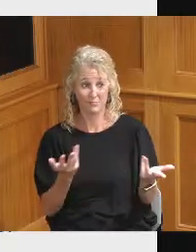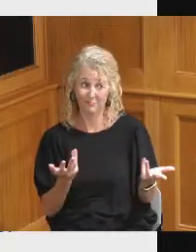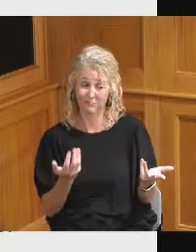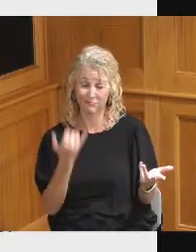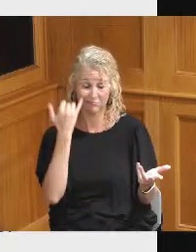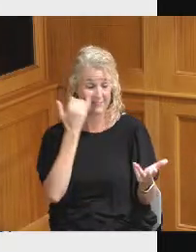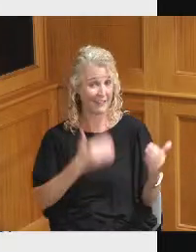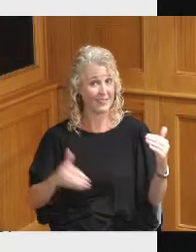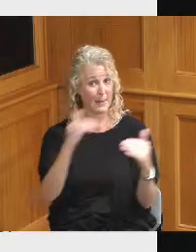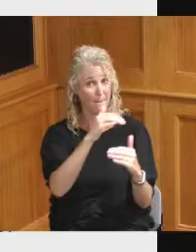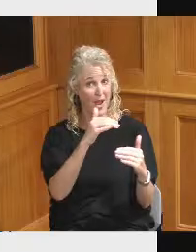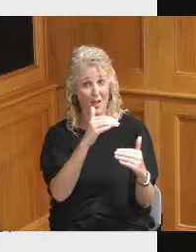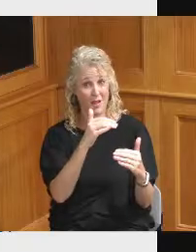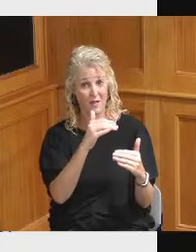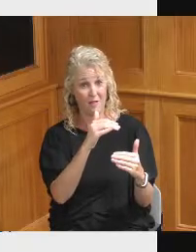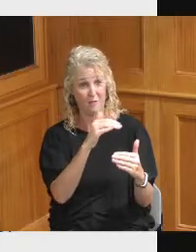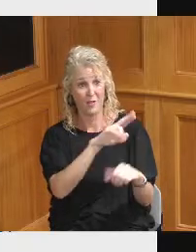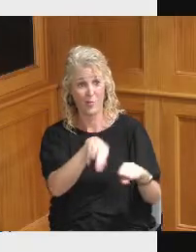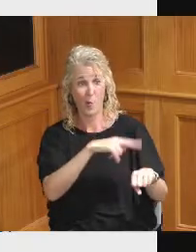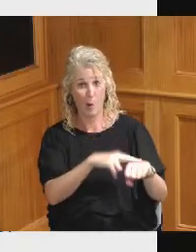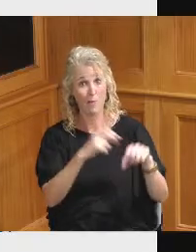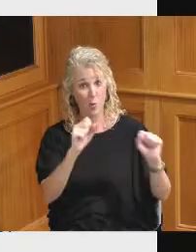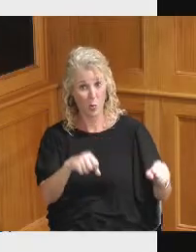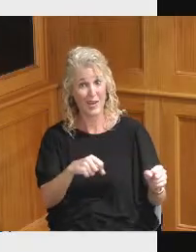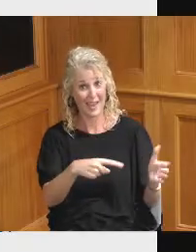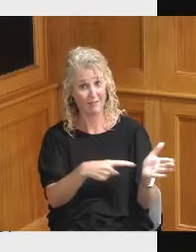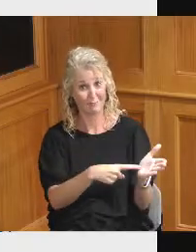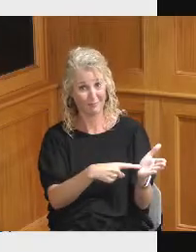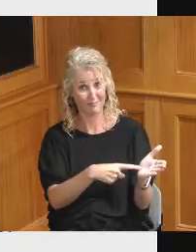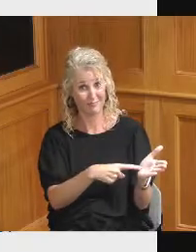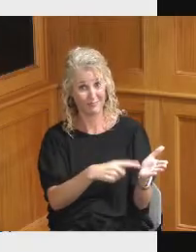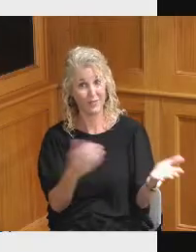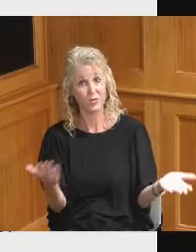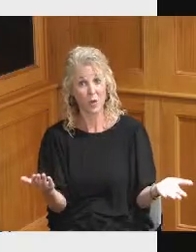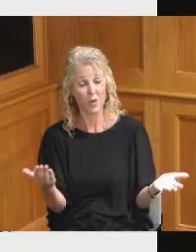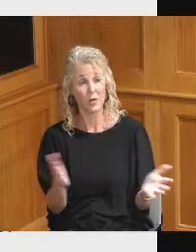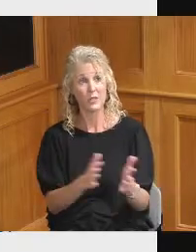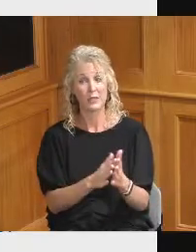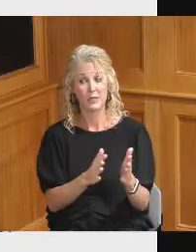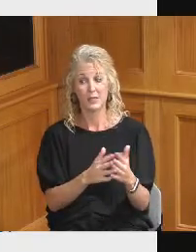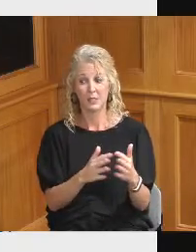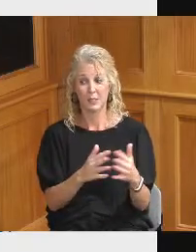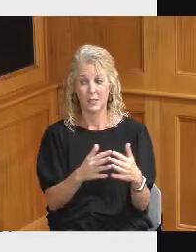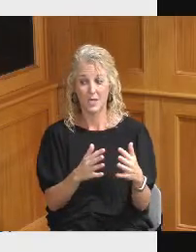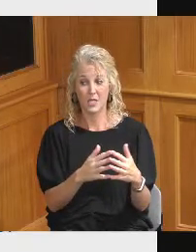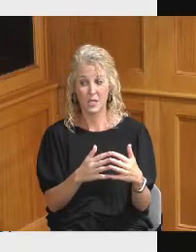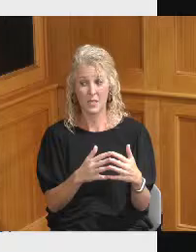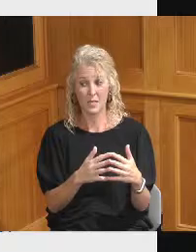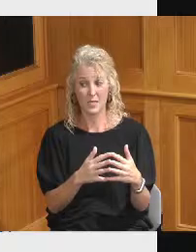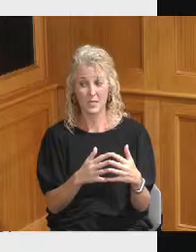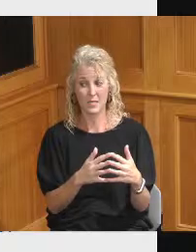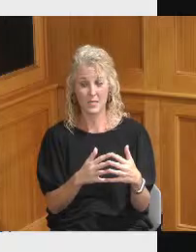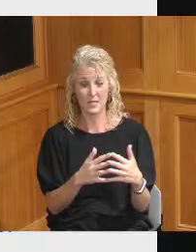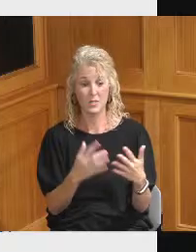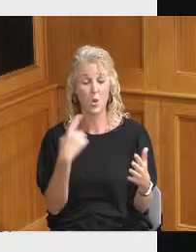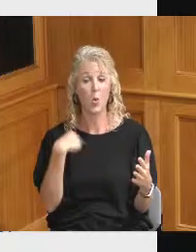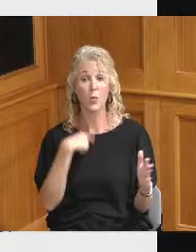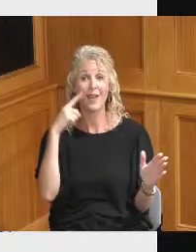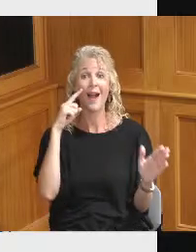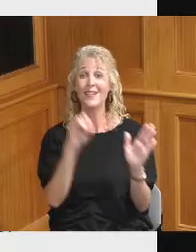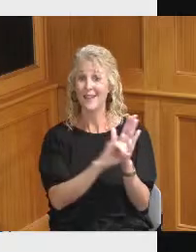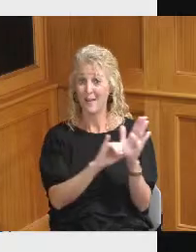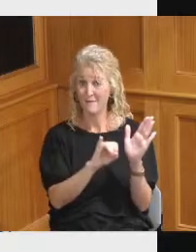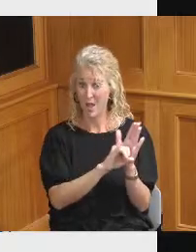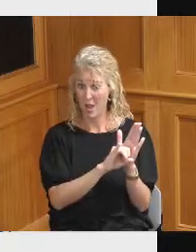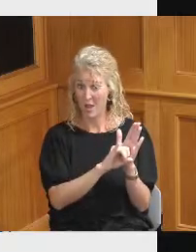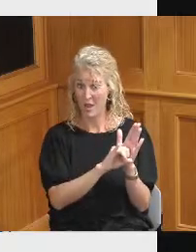amount, we have the ability to charge them for that. And so we'd go and identify, starting